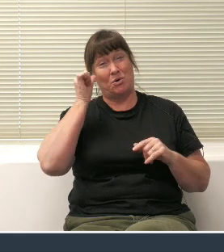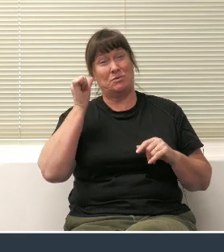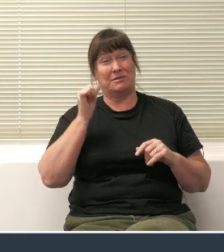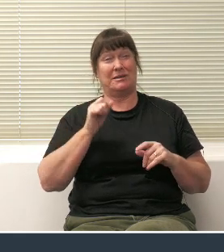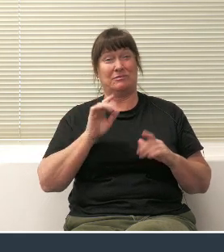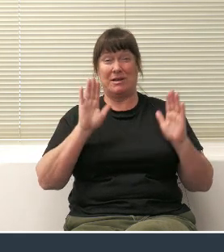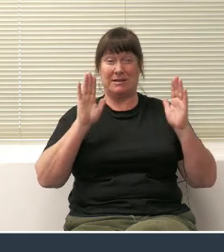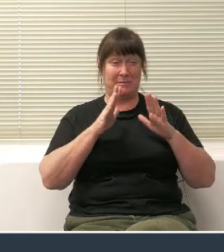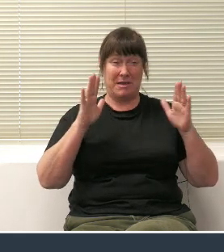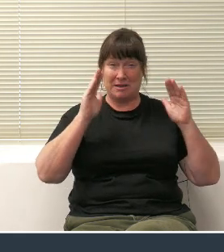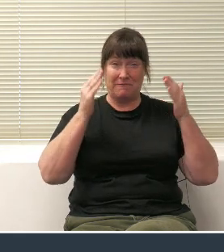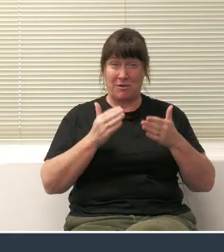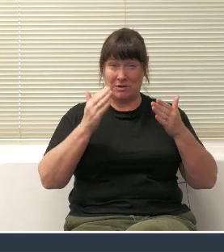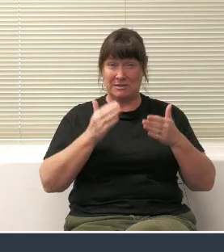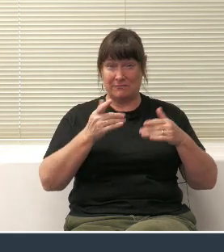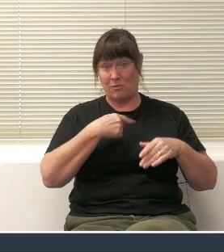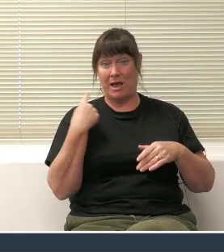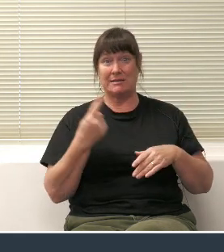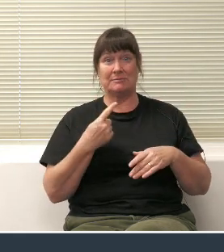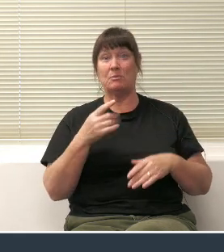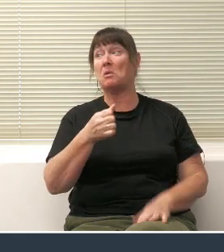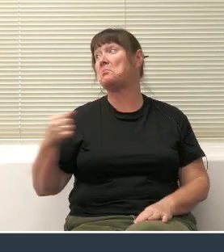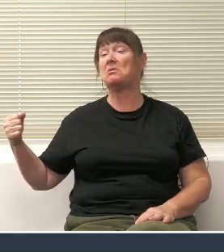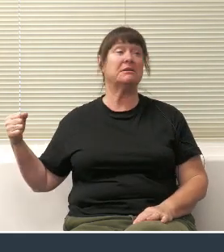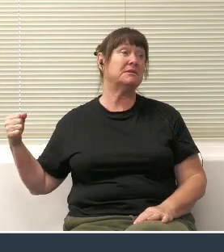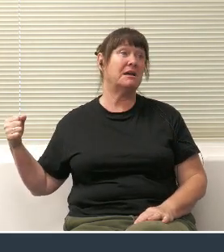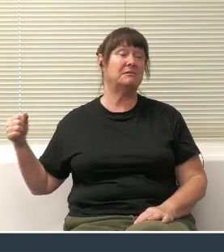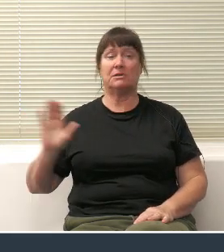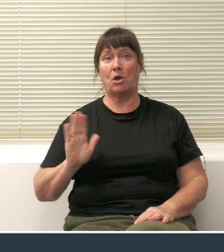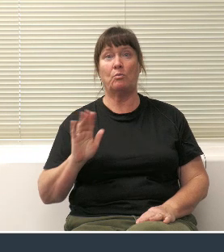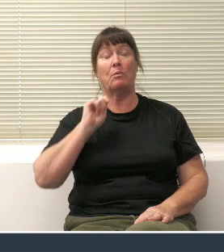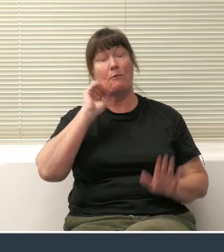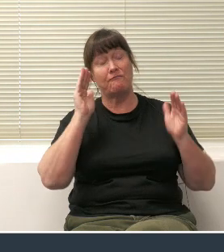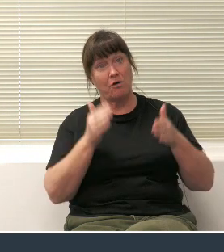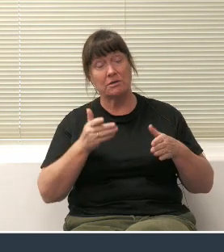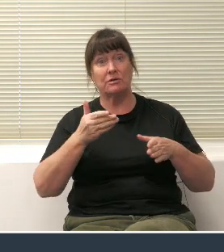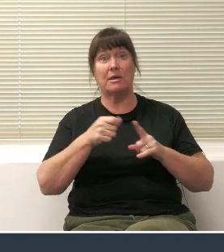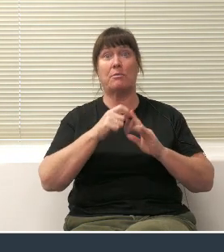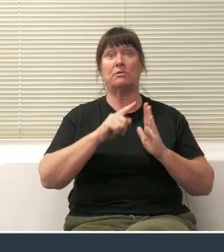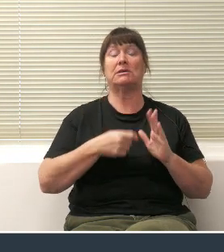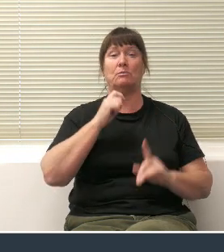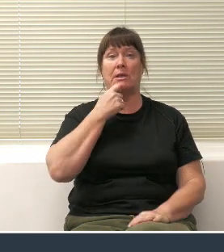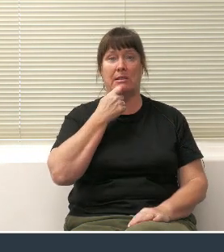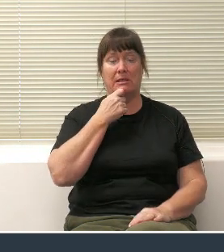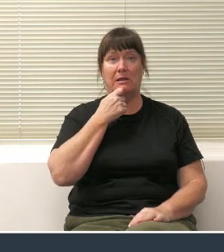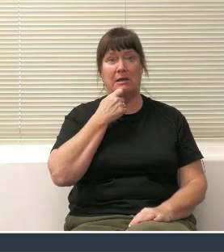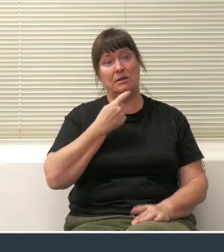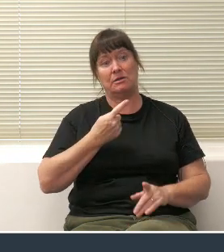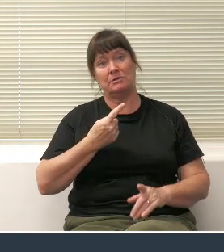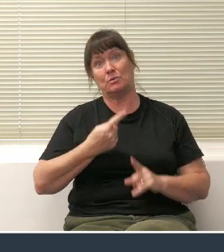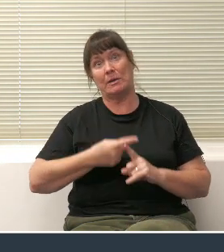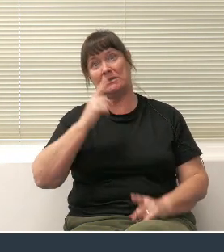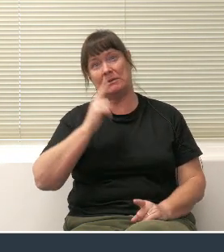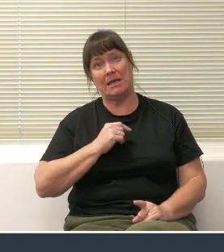on it for too long because it's not going to help us. So we will be looking at it as soon as we